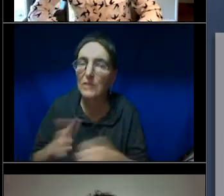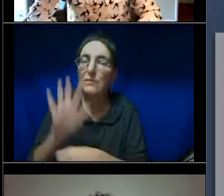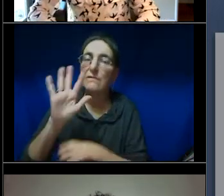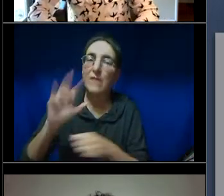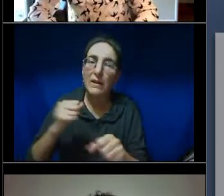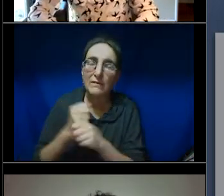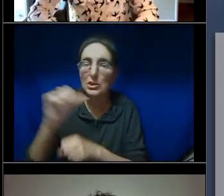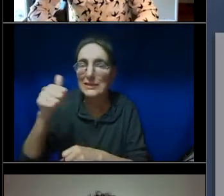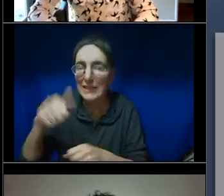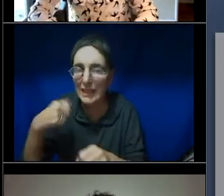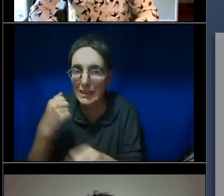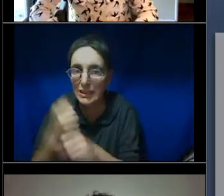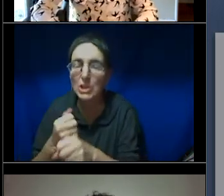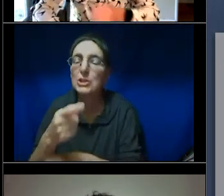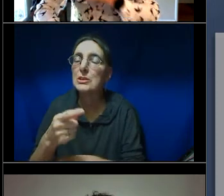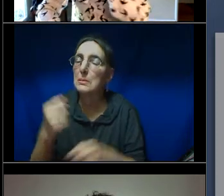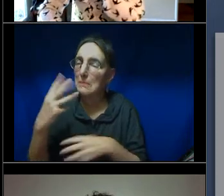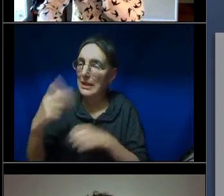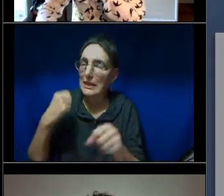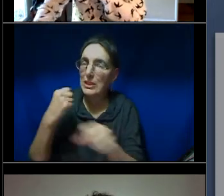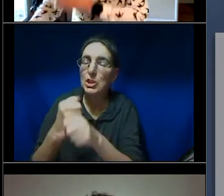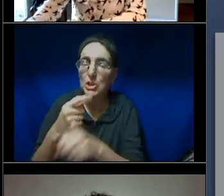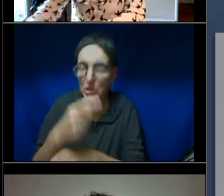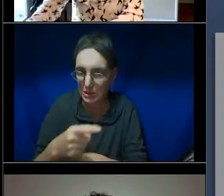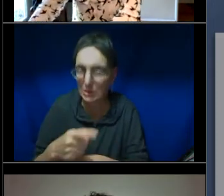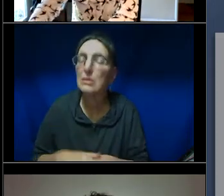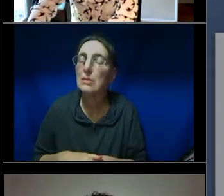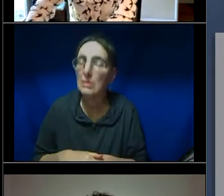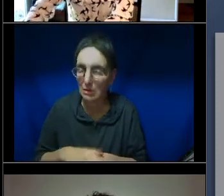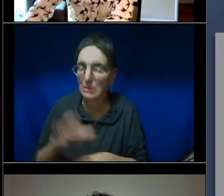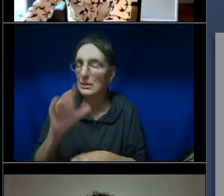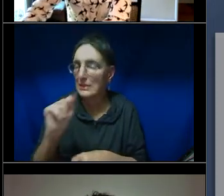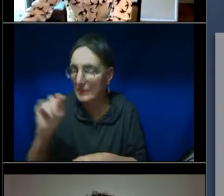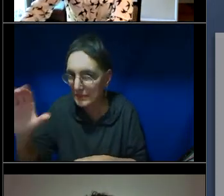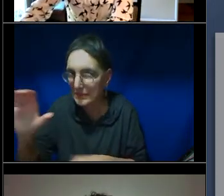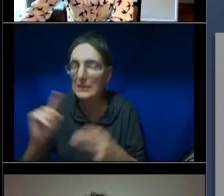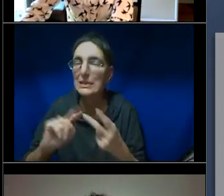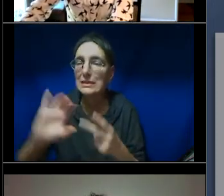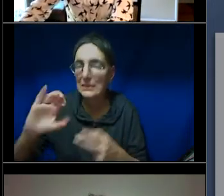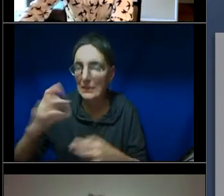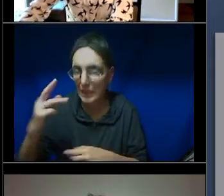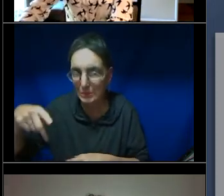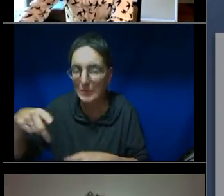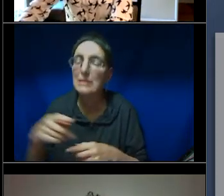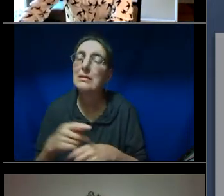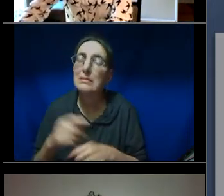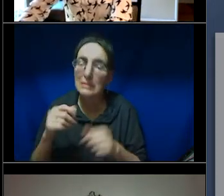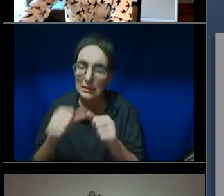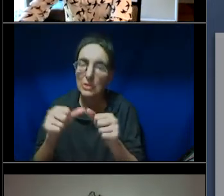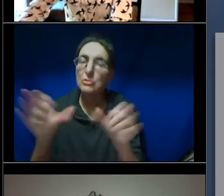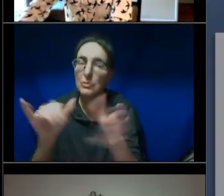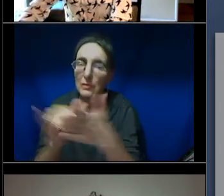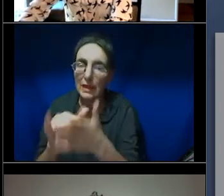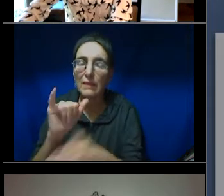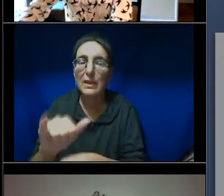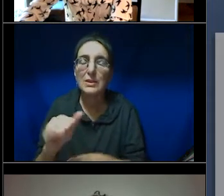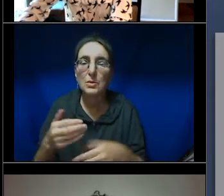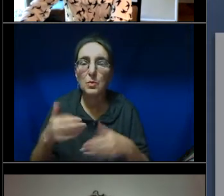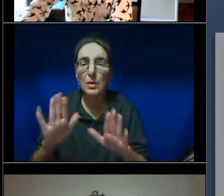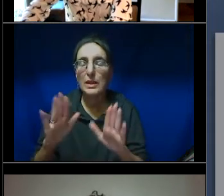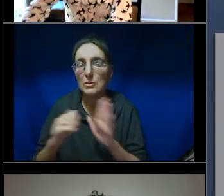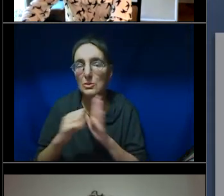that's constantly in these very tense dynamics with Caltrans and CHP. And so this is just a way of exemplifying